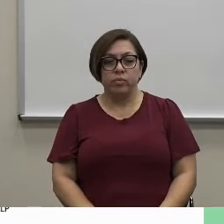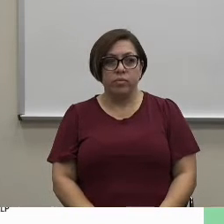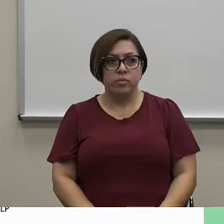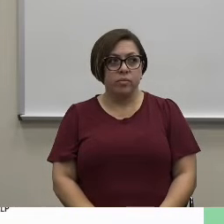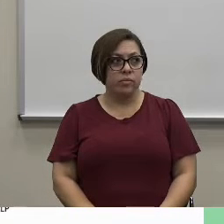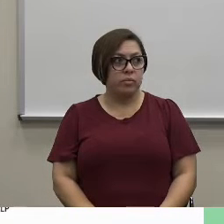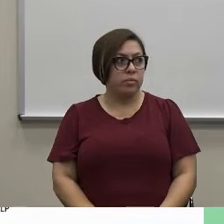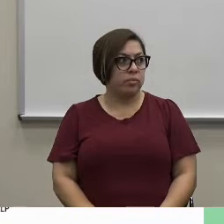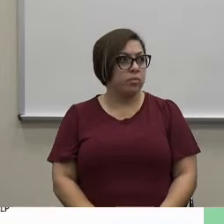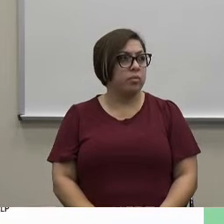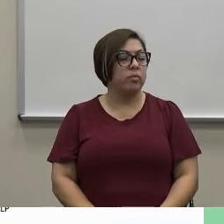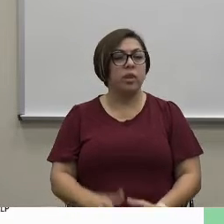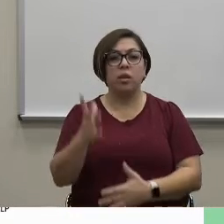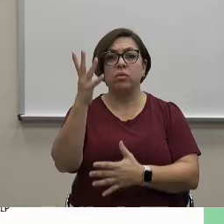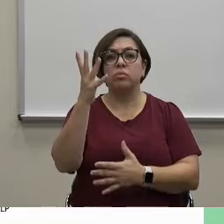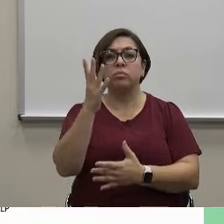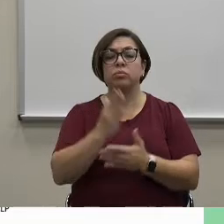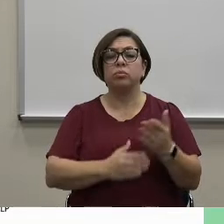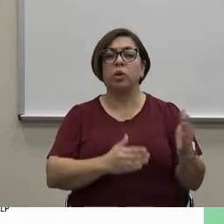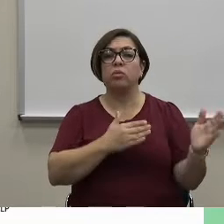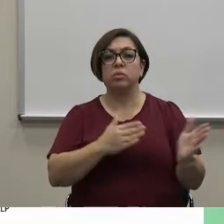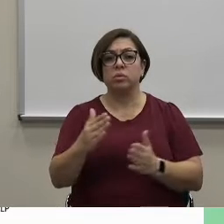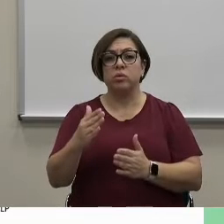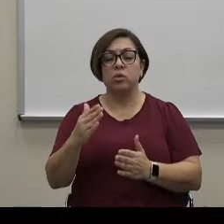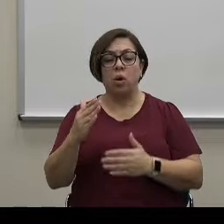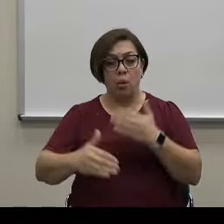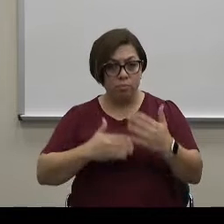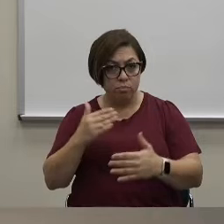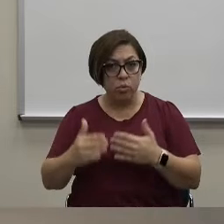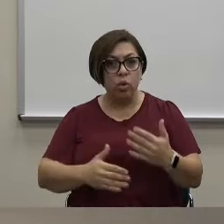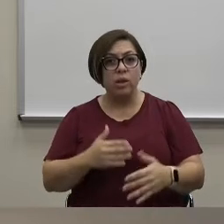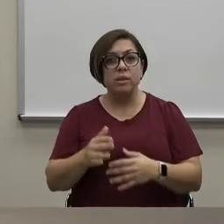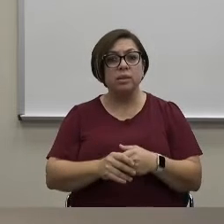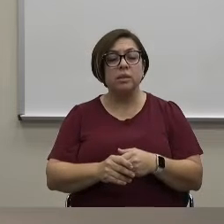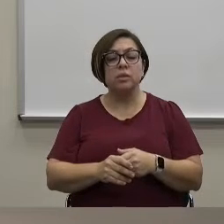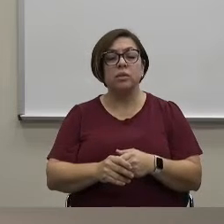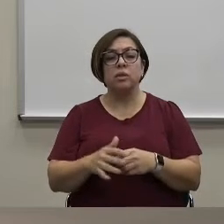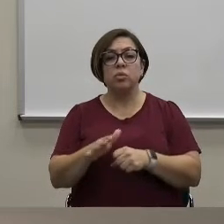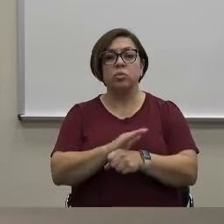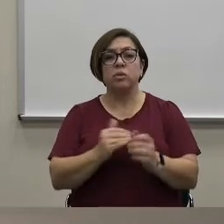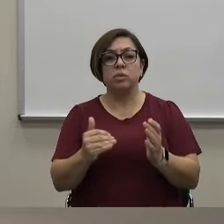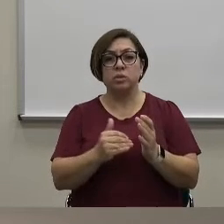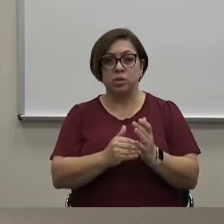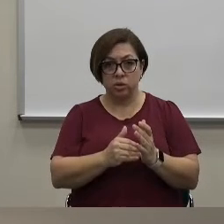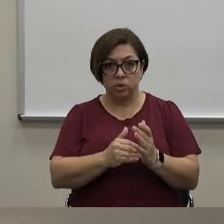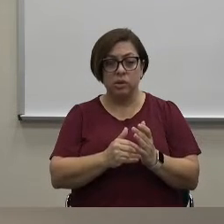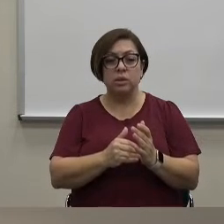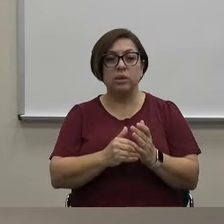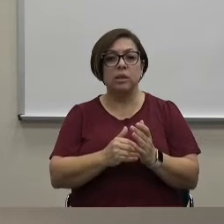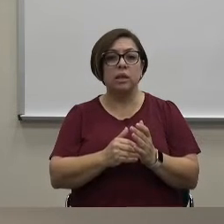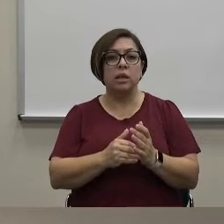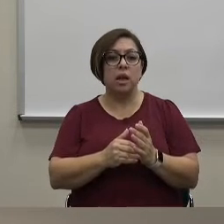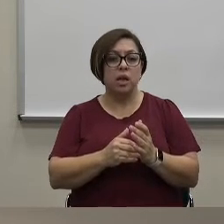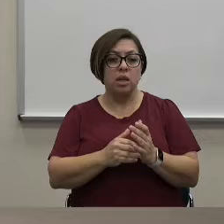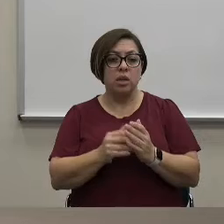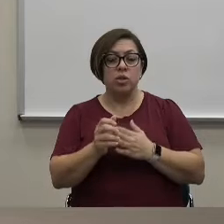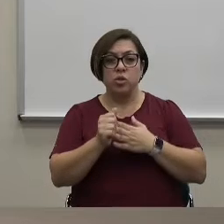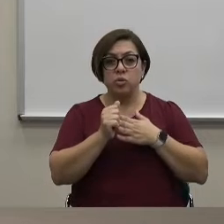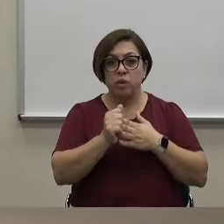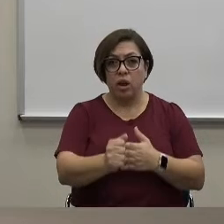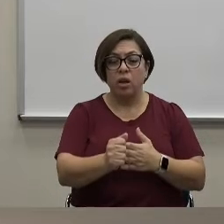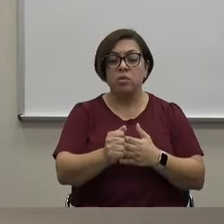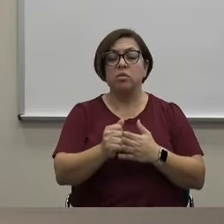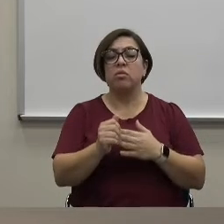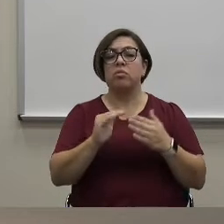As part of this process, the board has adopted redistricting criteria to guide the committee in its work and to ultimately guide the